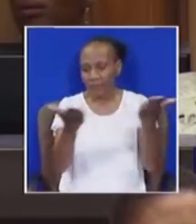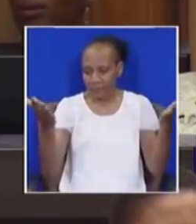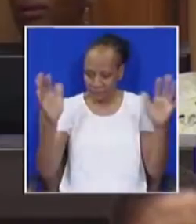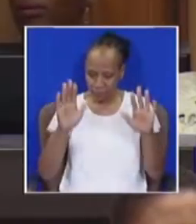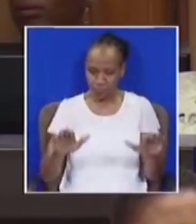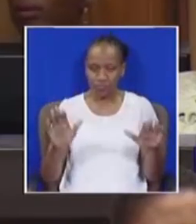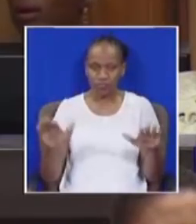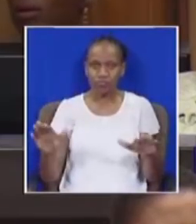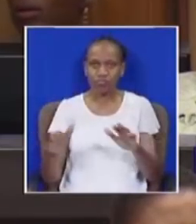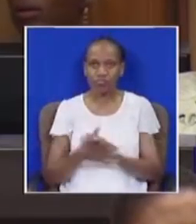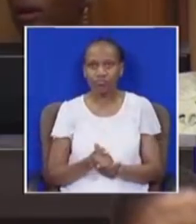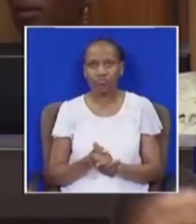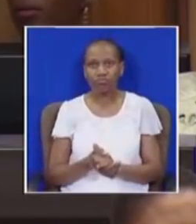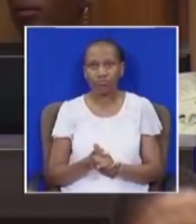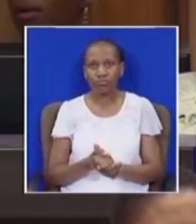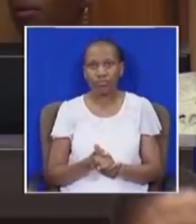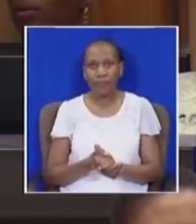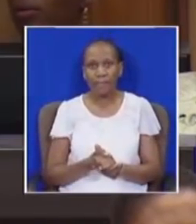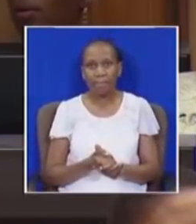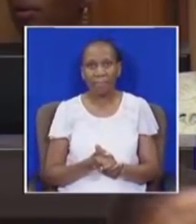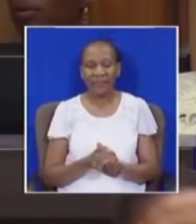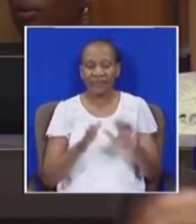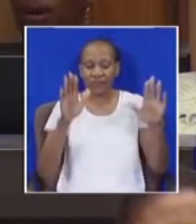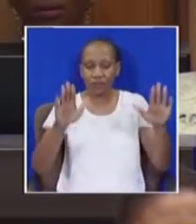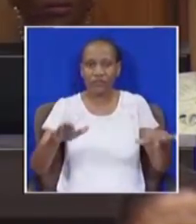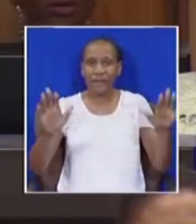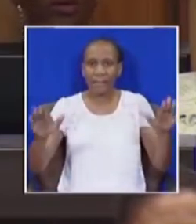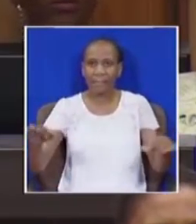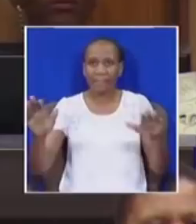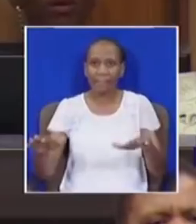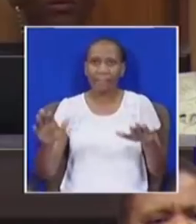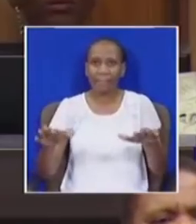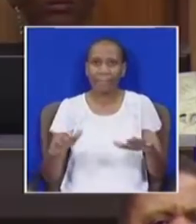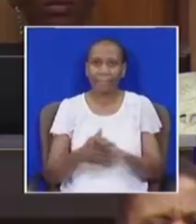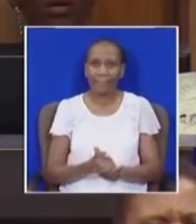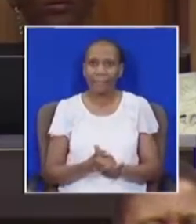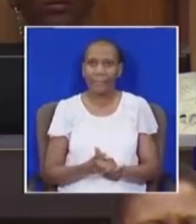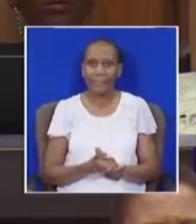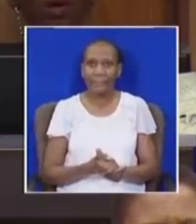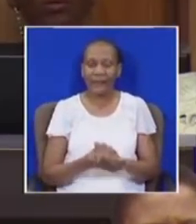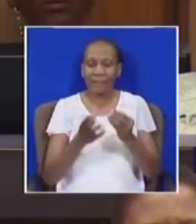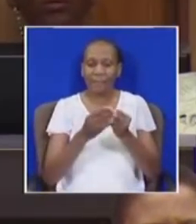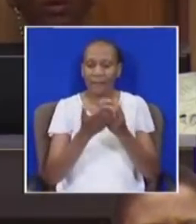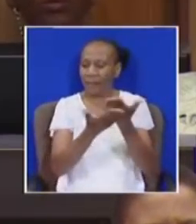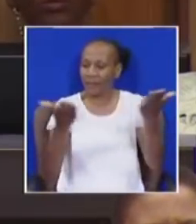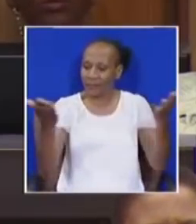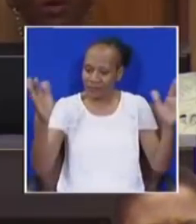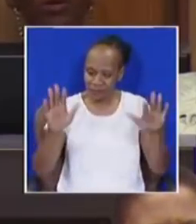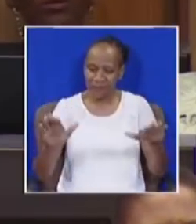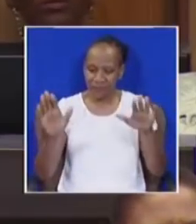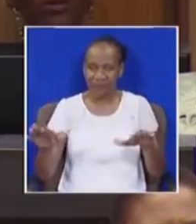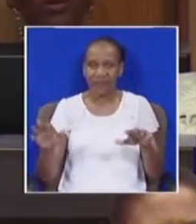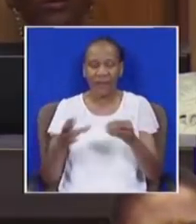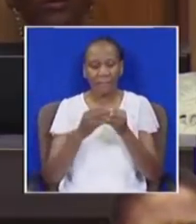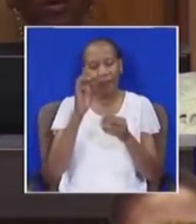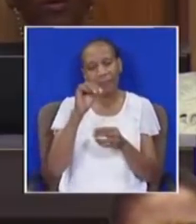And if the very same issue was happening On what- against the DA, Honorable members. they were going to Honorable